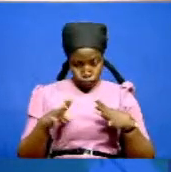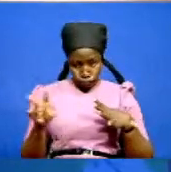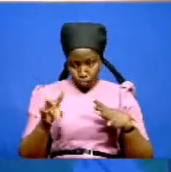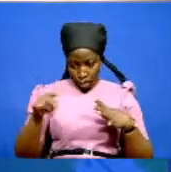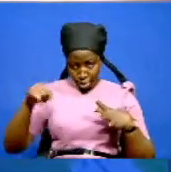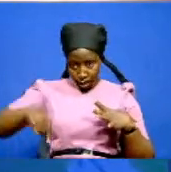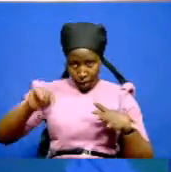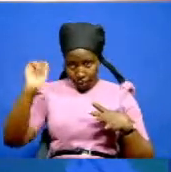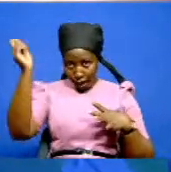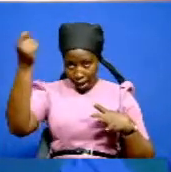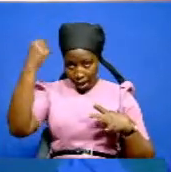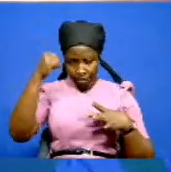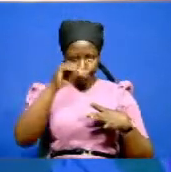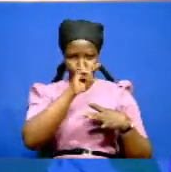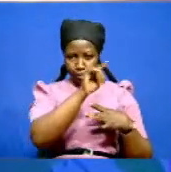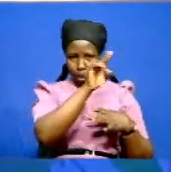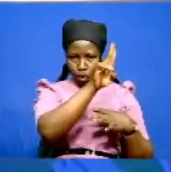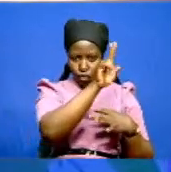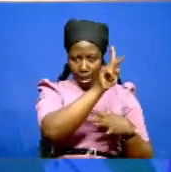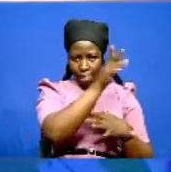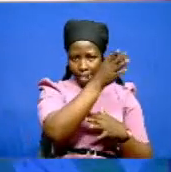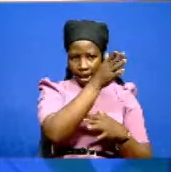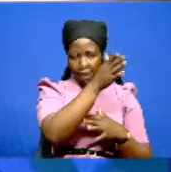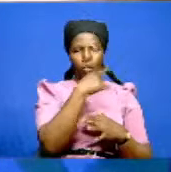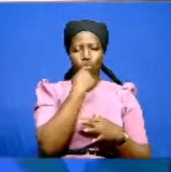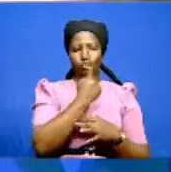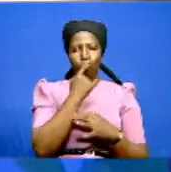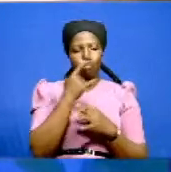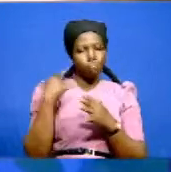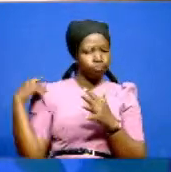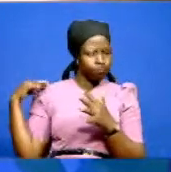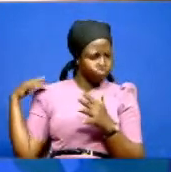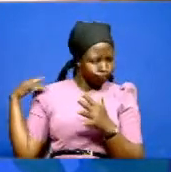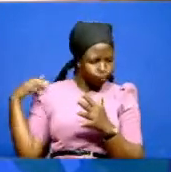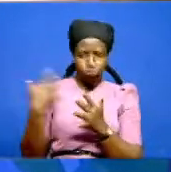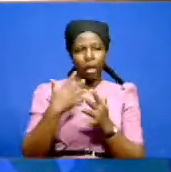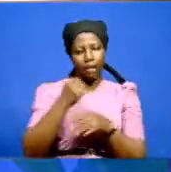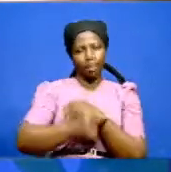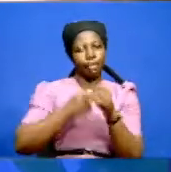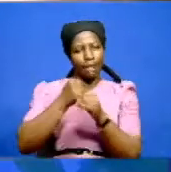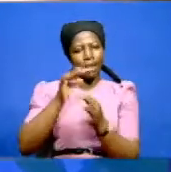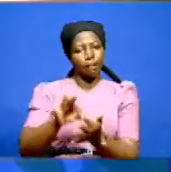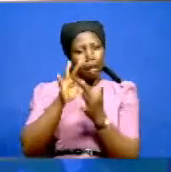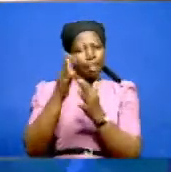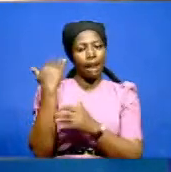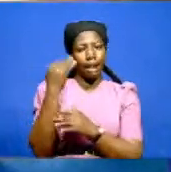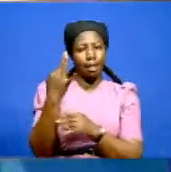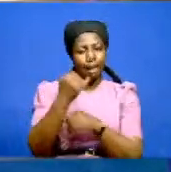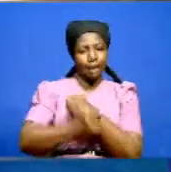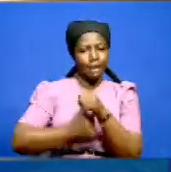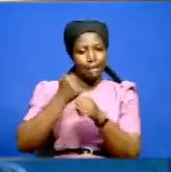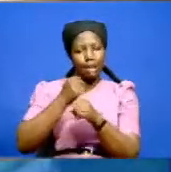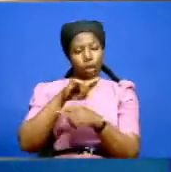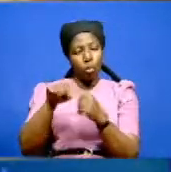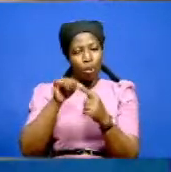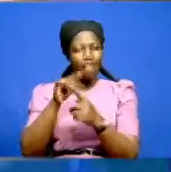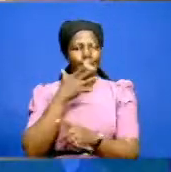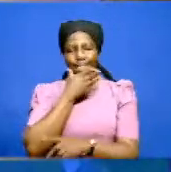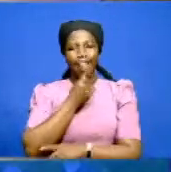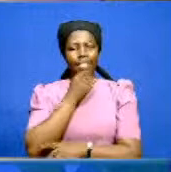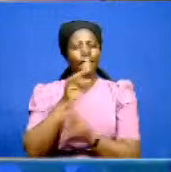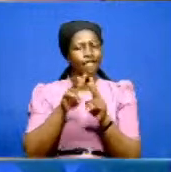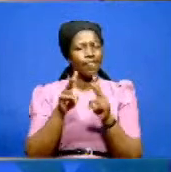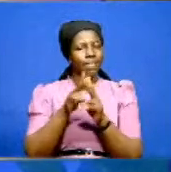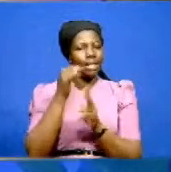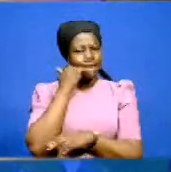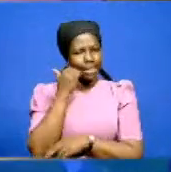Kenya and in the UK who over the years and especially the last 3 years when Dad has been very unwell have looked after